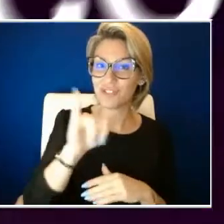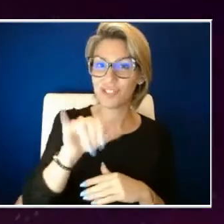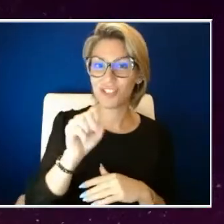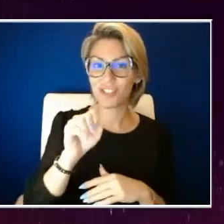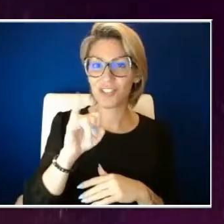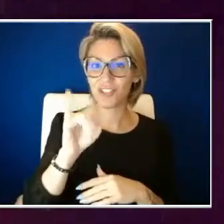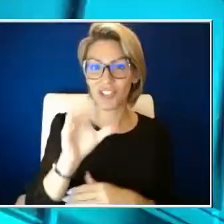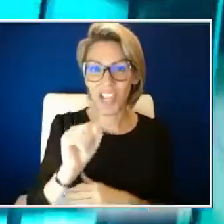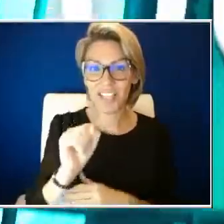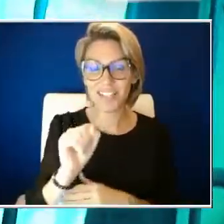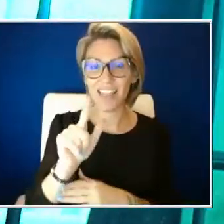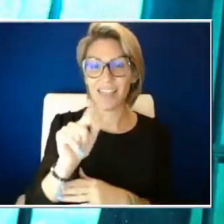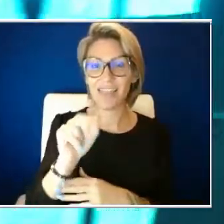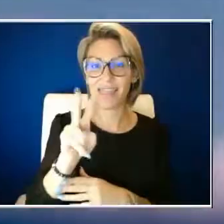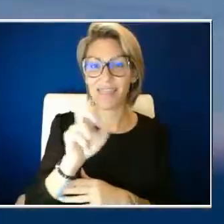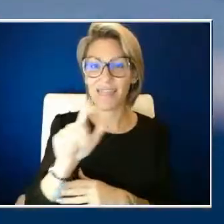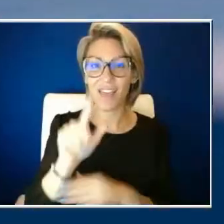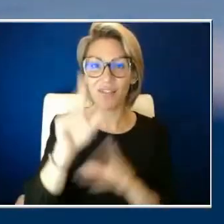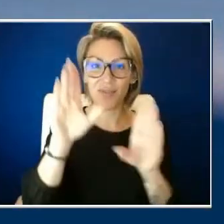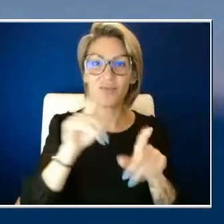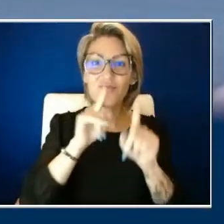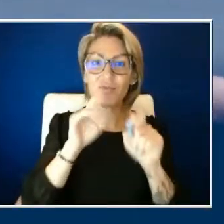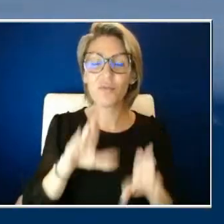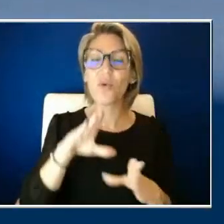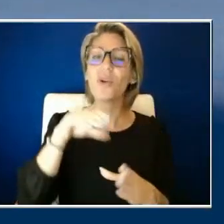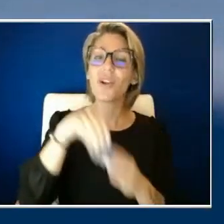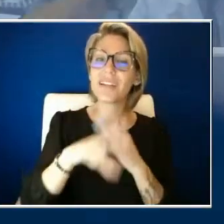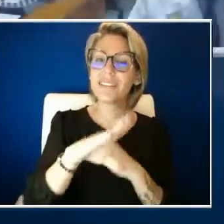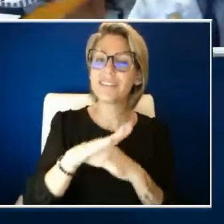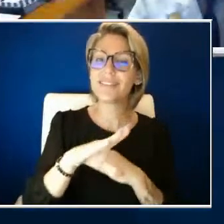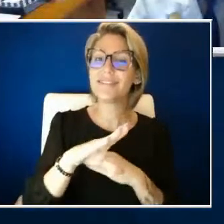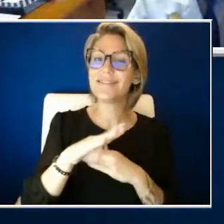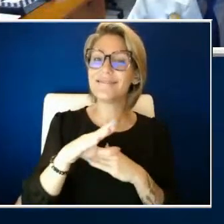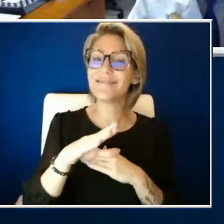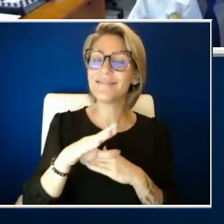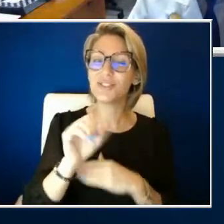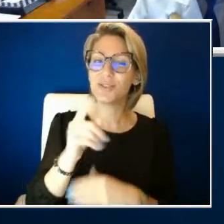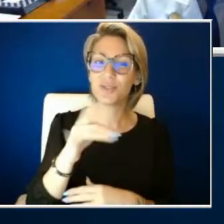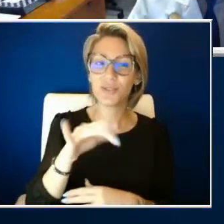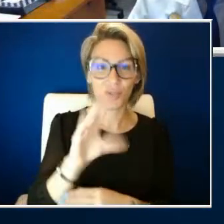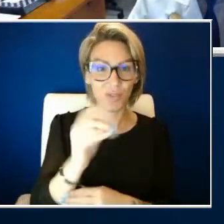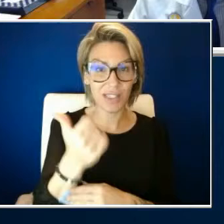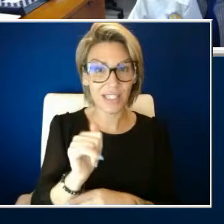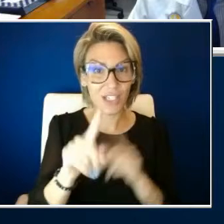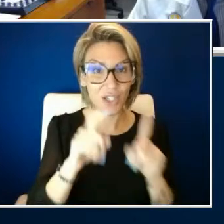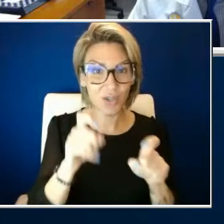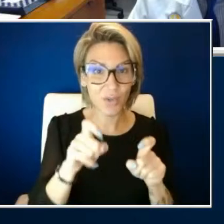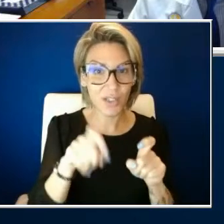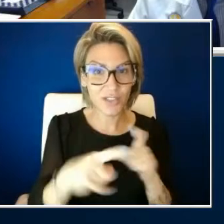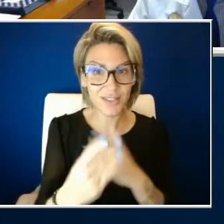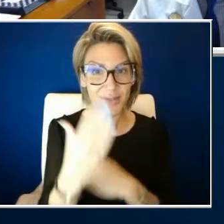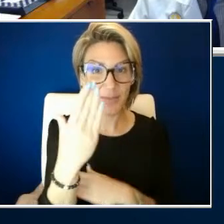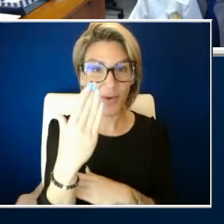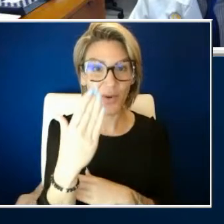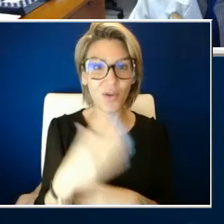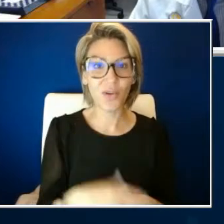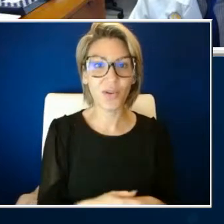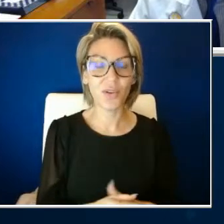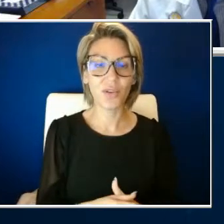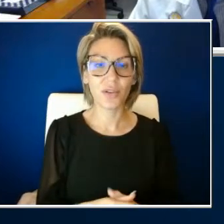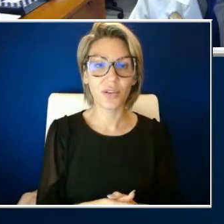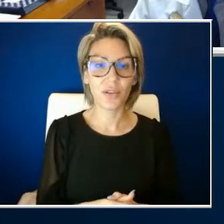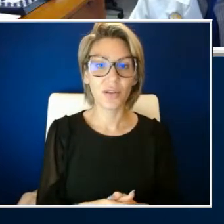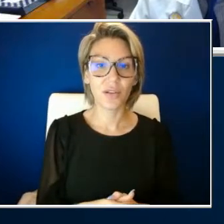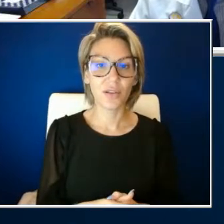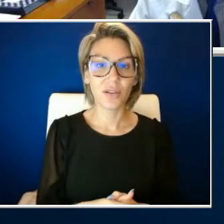excellent reporter in the studio, and see if we have questions on the line. Hey, Dr. Stites, good morning. Good morning. Question from Jeremy. It's kind of fun for you